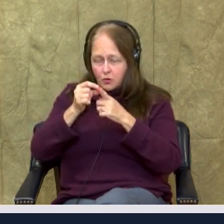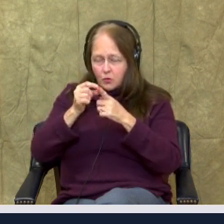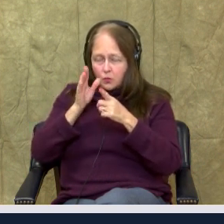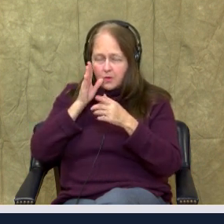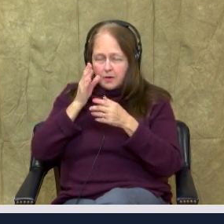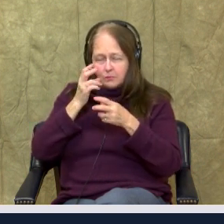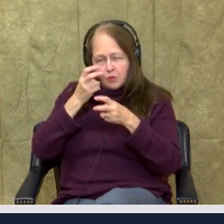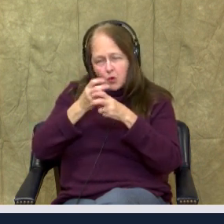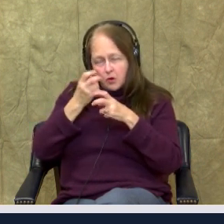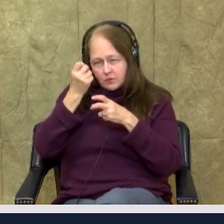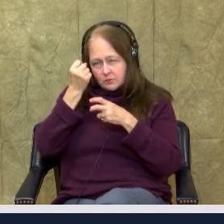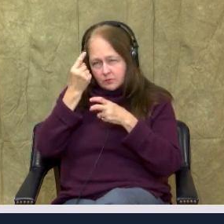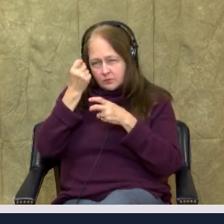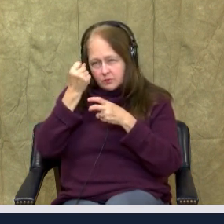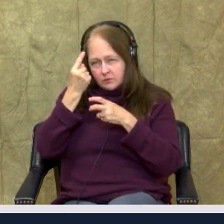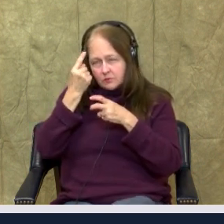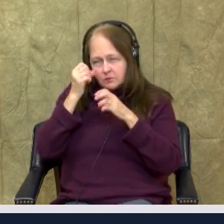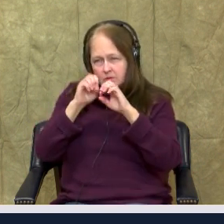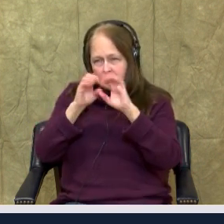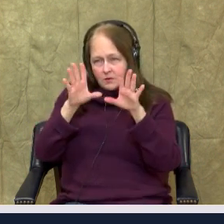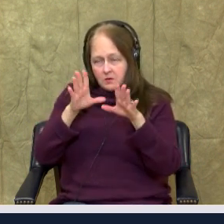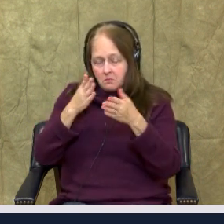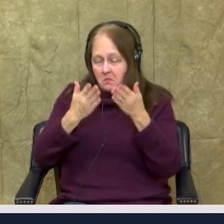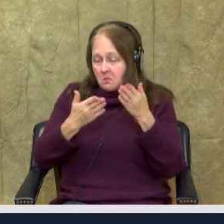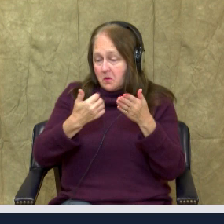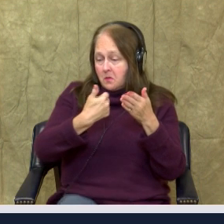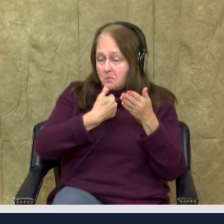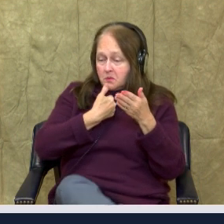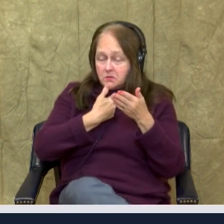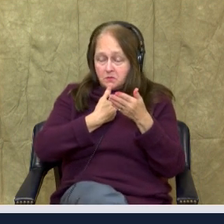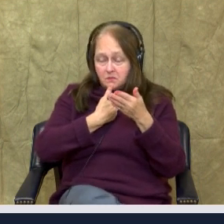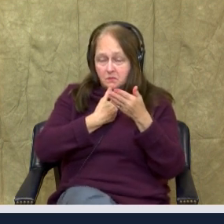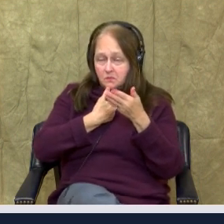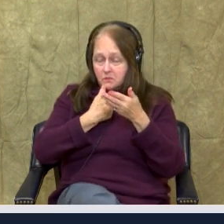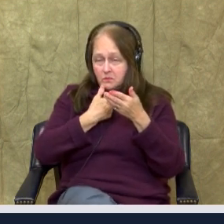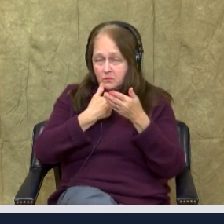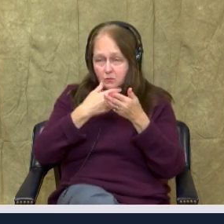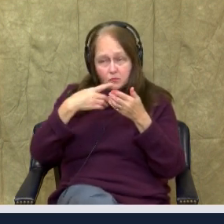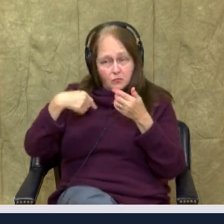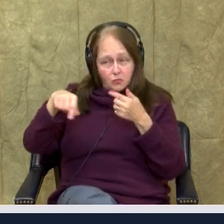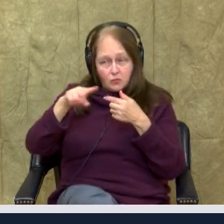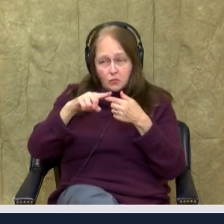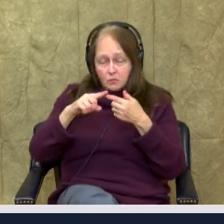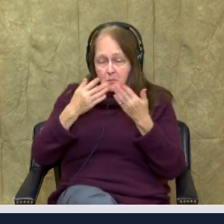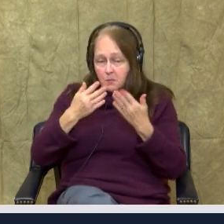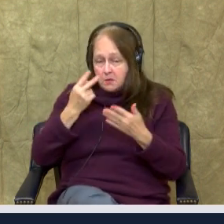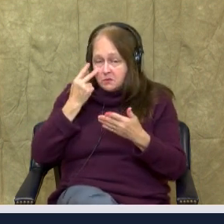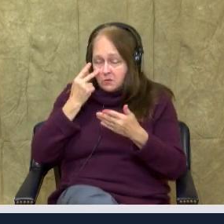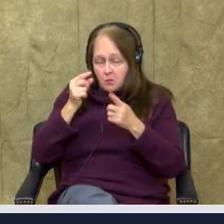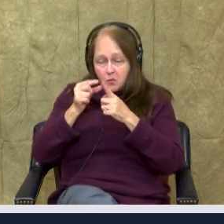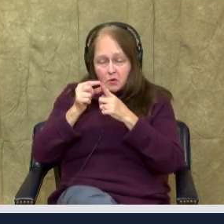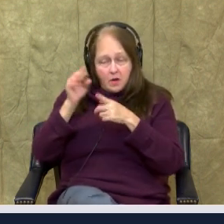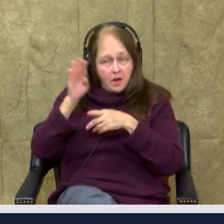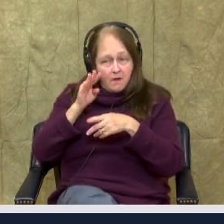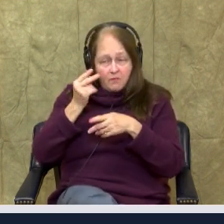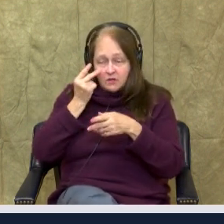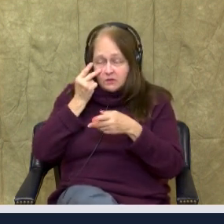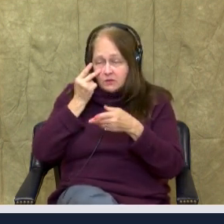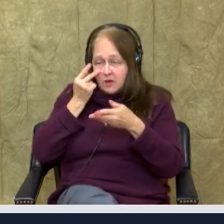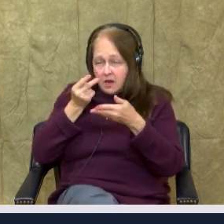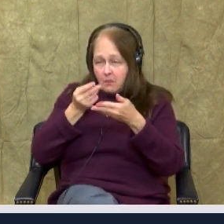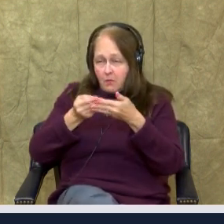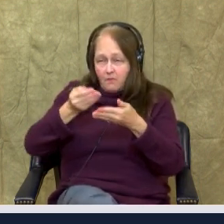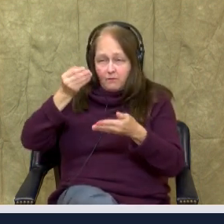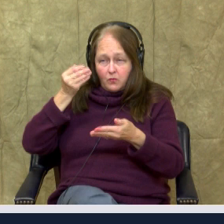to understand. Even myself, as I am reading some things, will come across a word that I have never seen, and I end up using